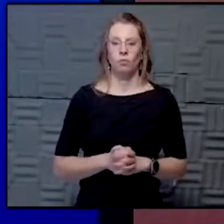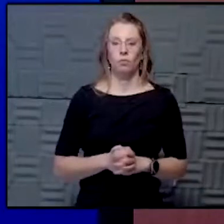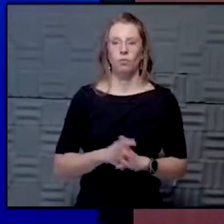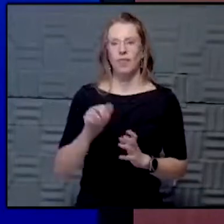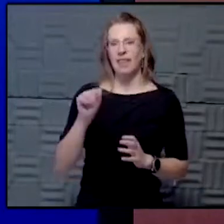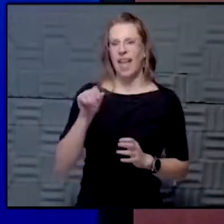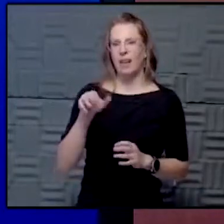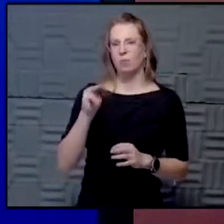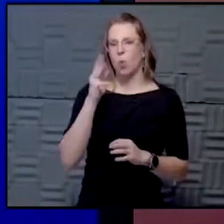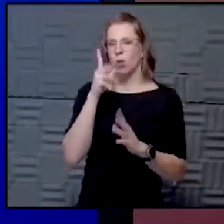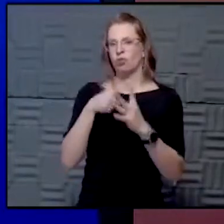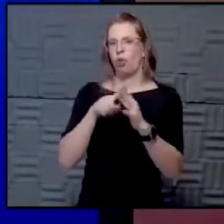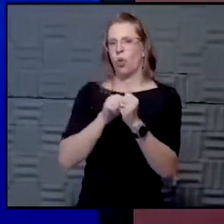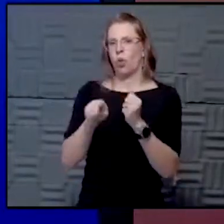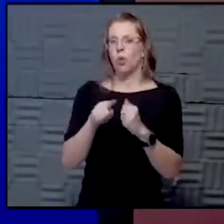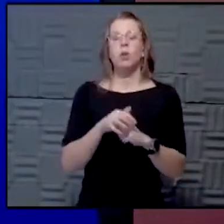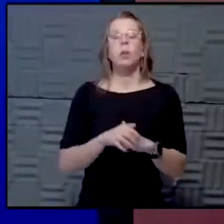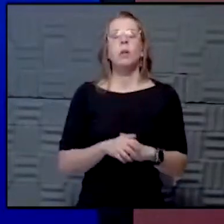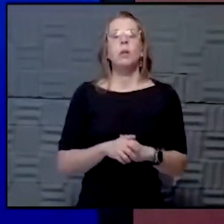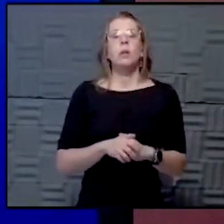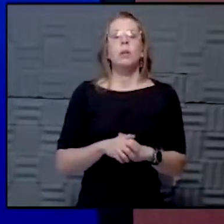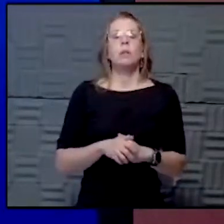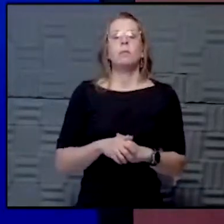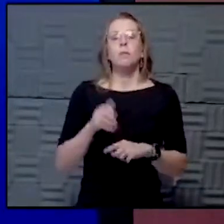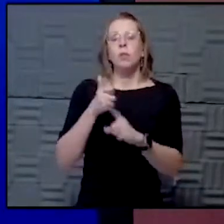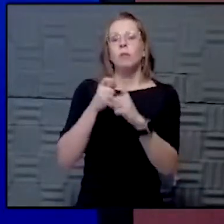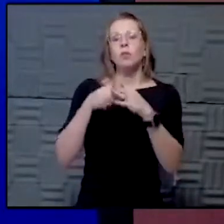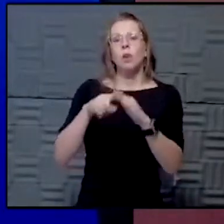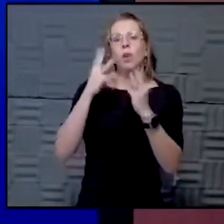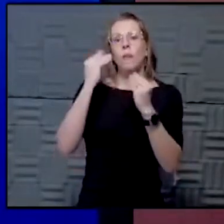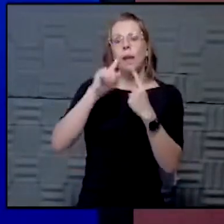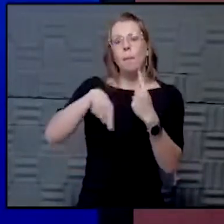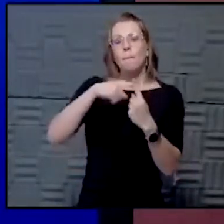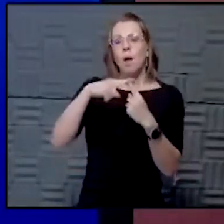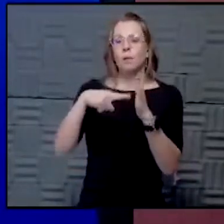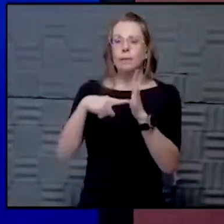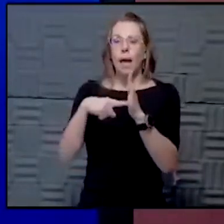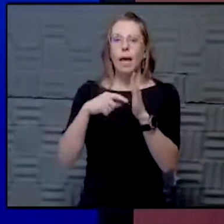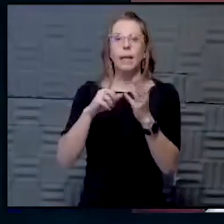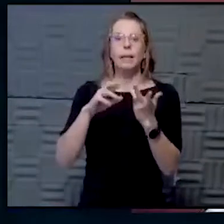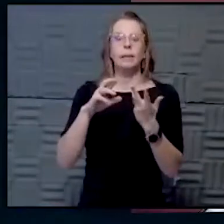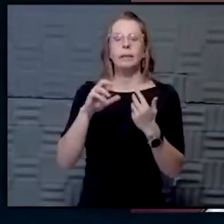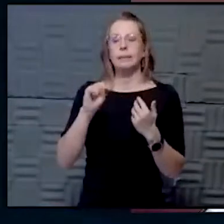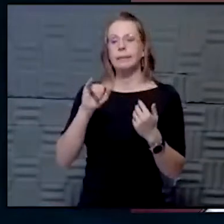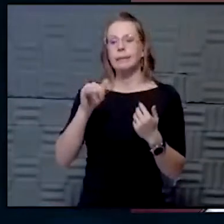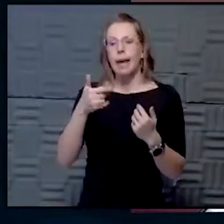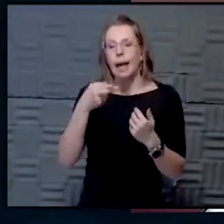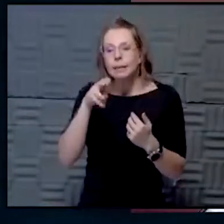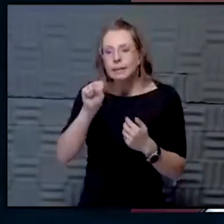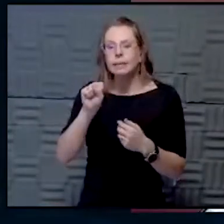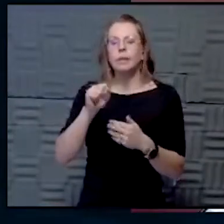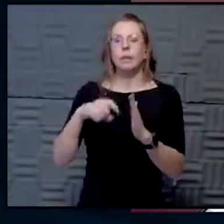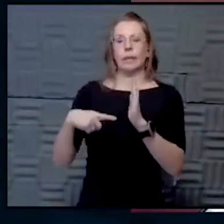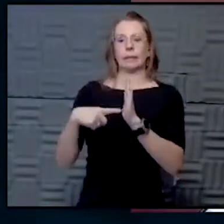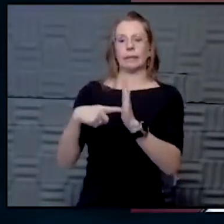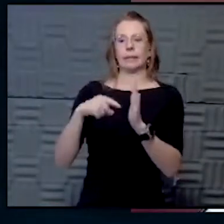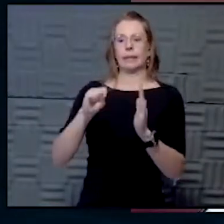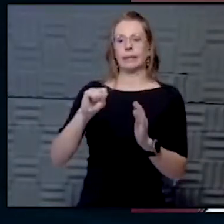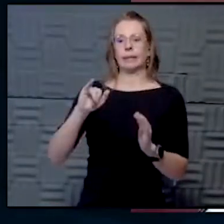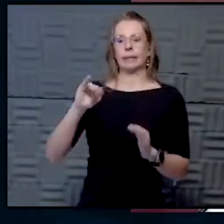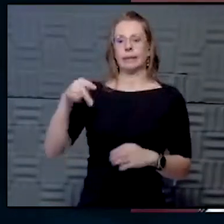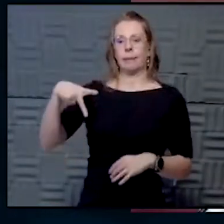Adam, we'll start with you. As you think about the signs or symptoms that you would want someone